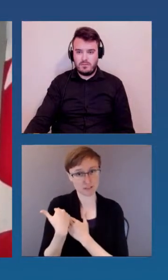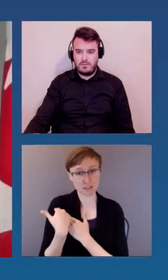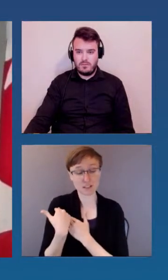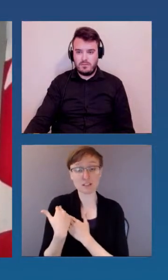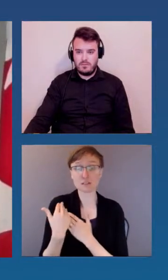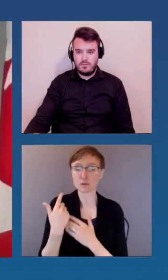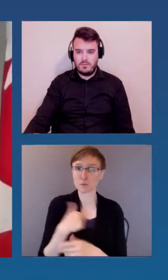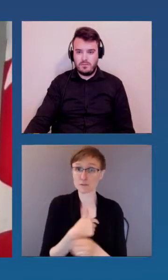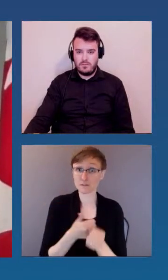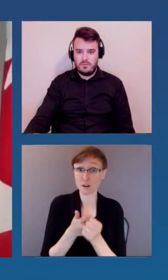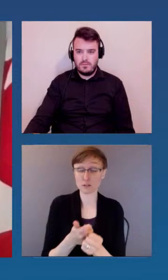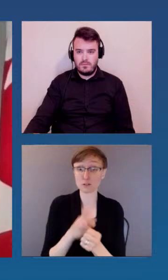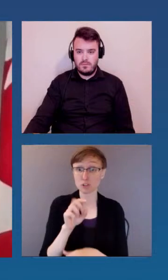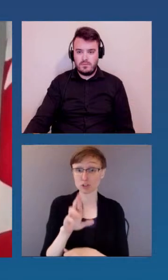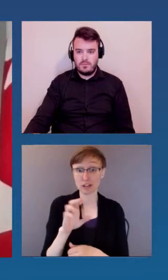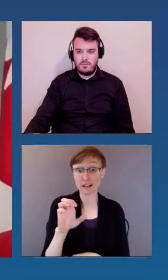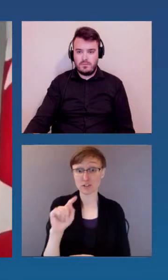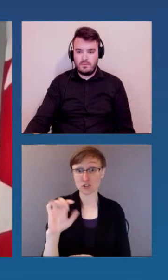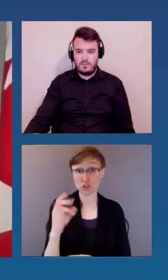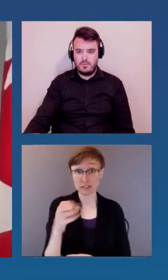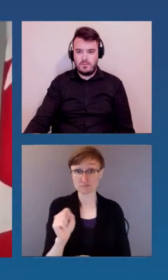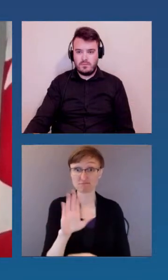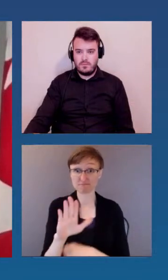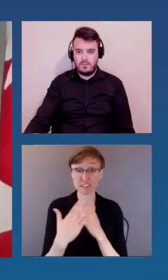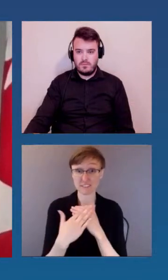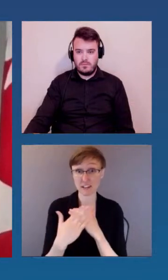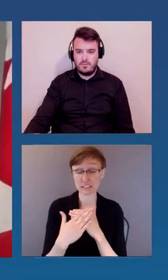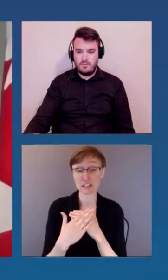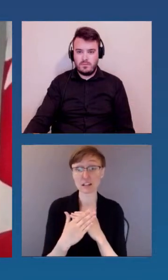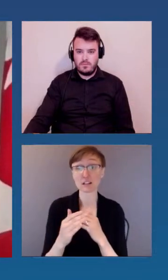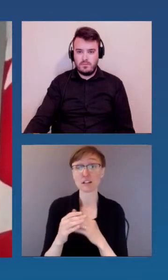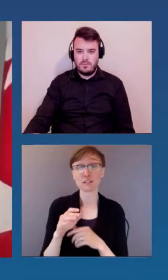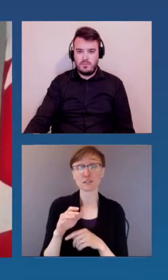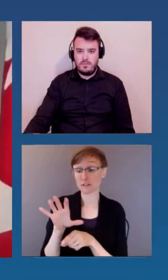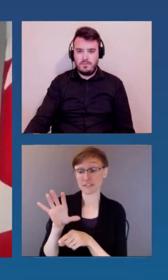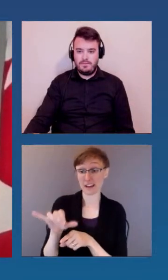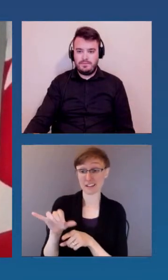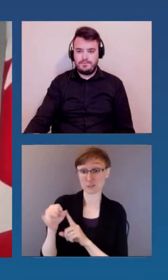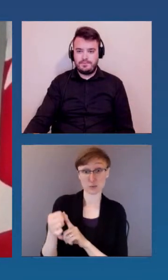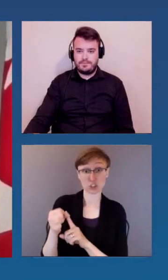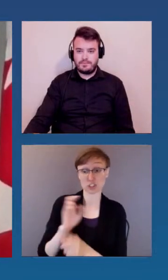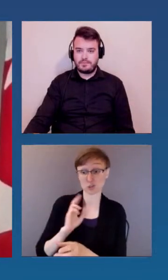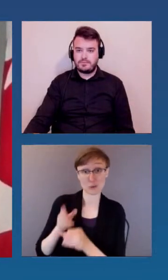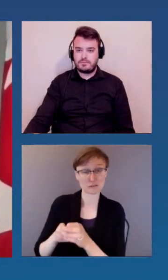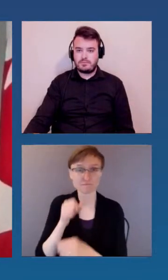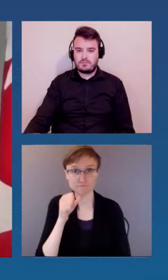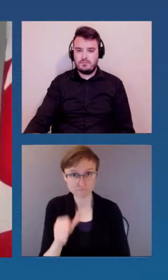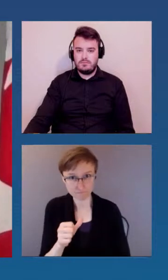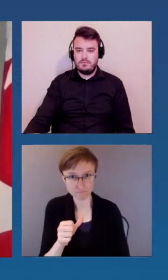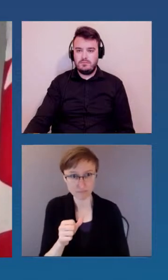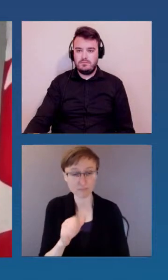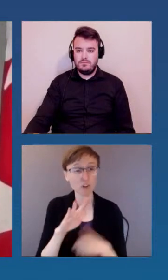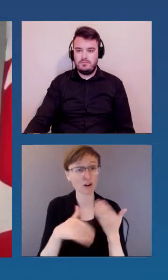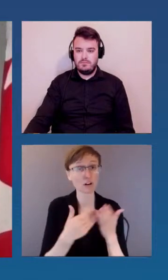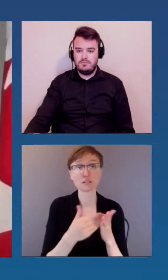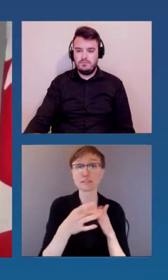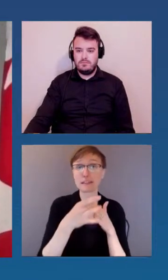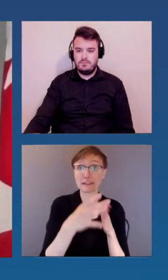parties. What kind of what kind of extra enforcement can you do around that area, or are you